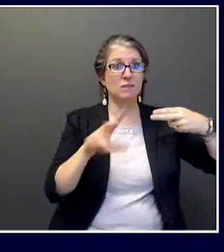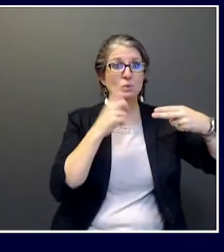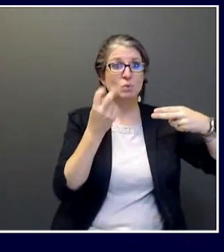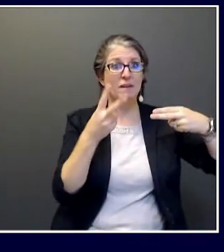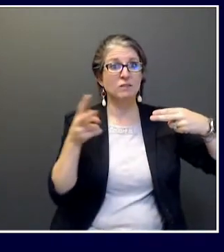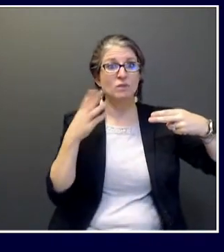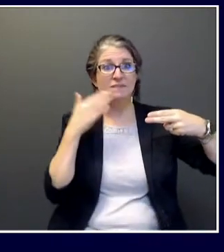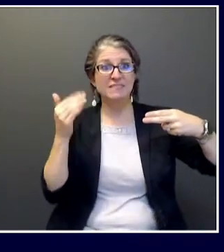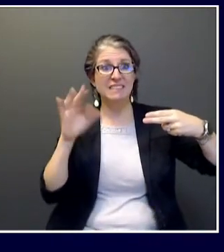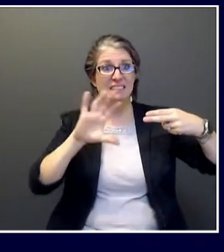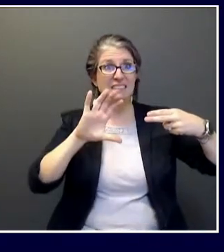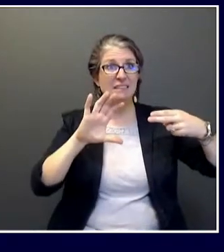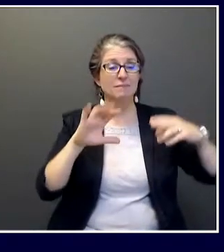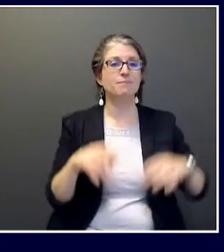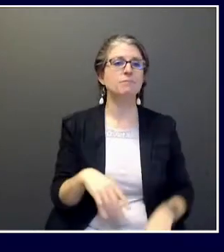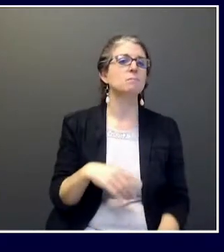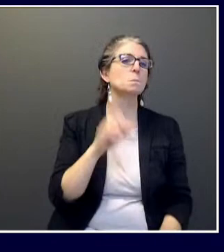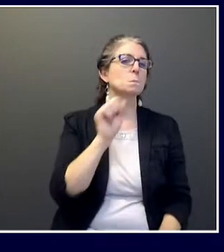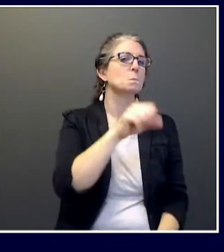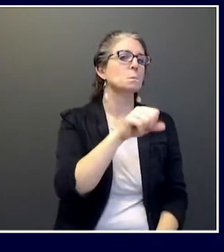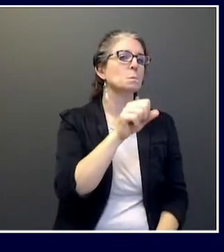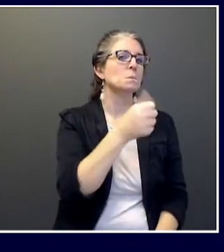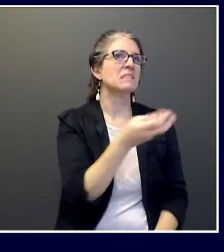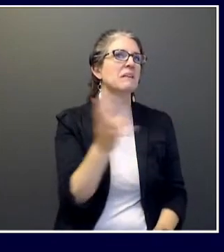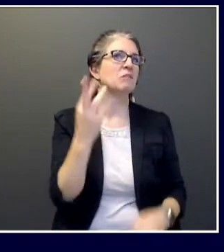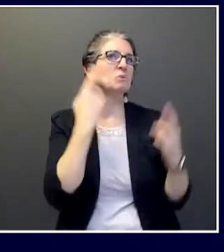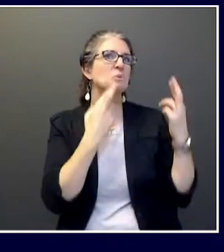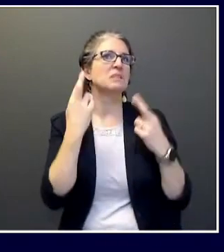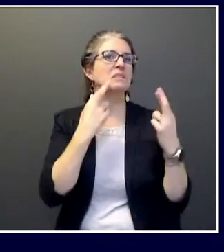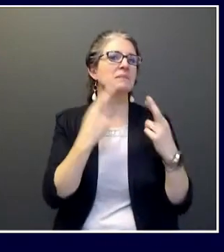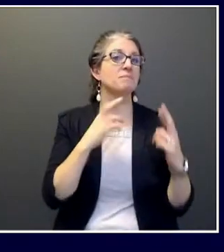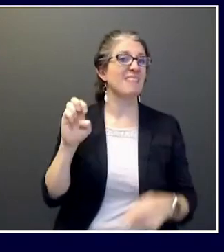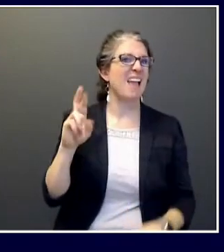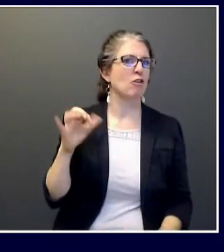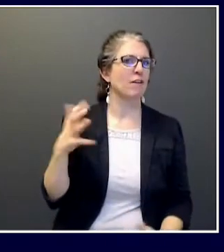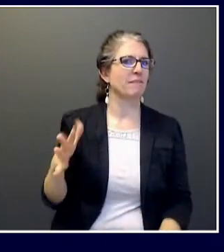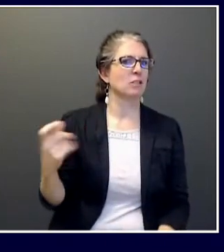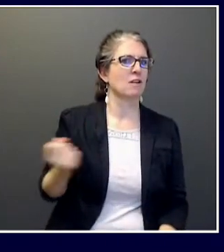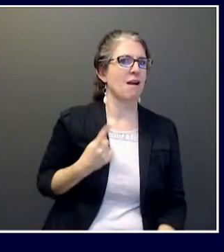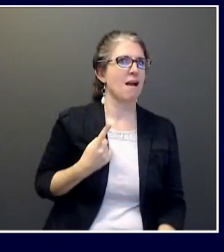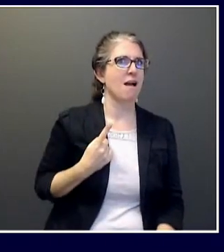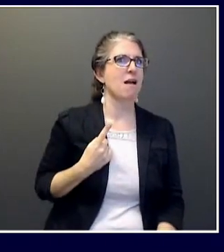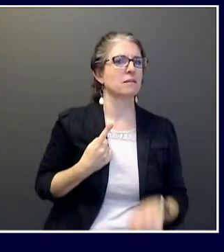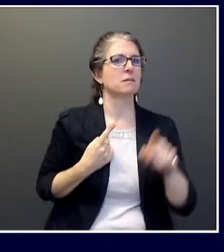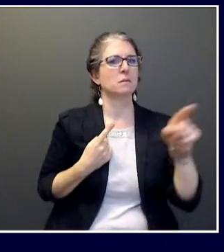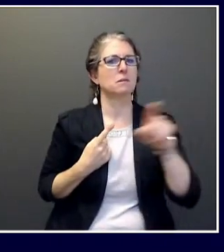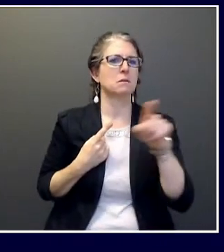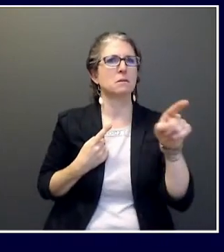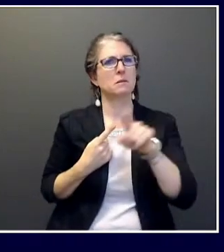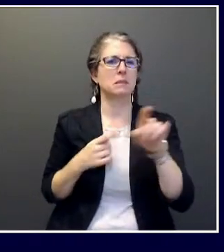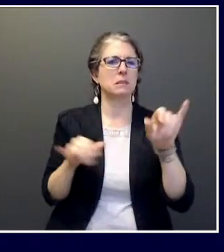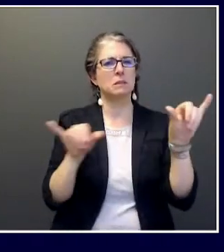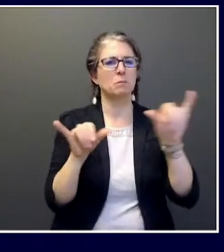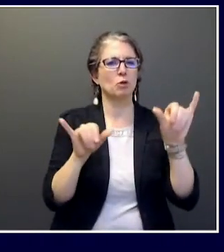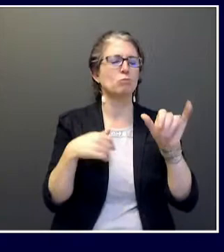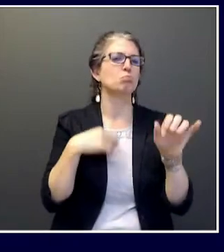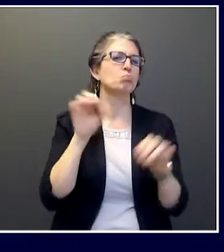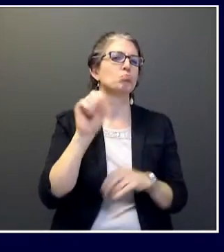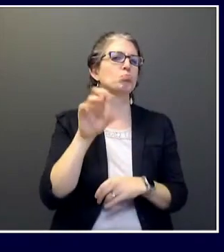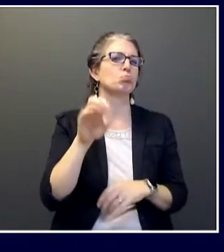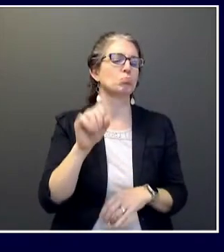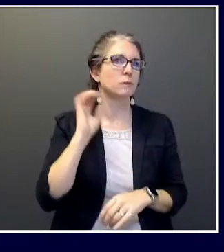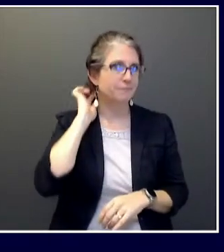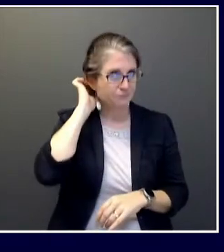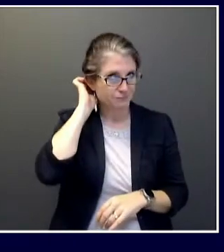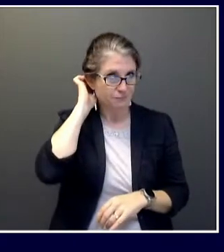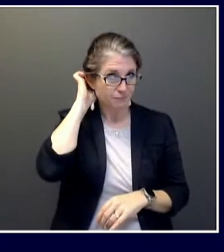that Eric Russell I chatted about with him. I think it's a perception that that COVID, thankfully, is not as serious in the